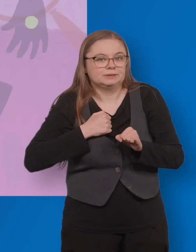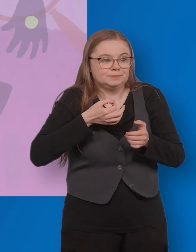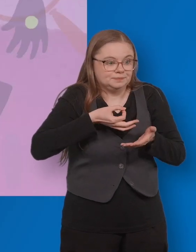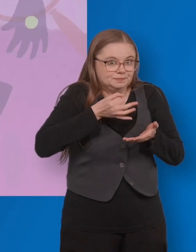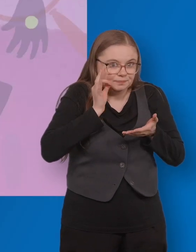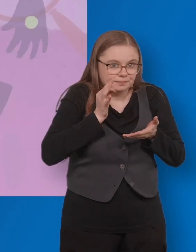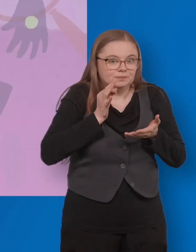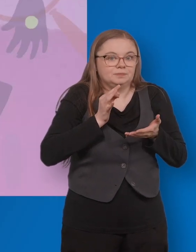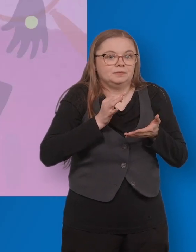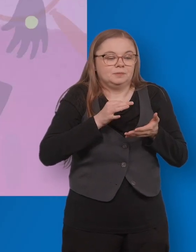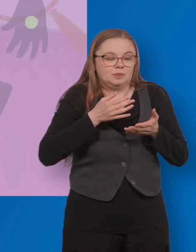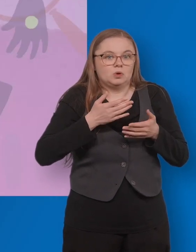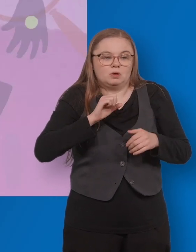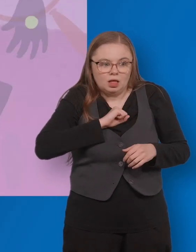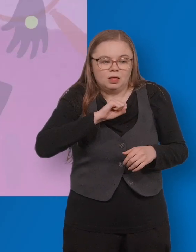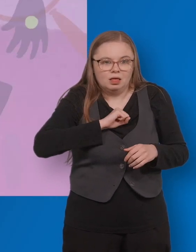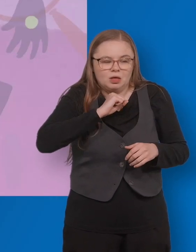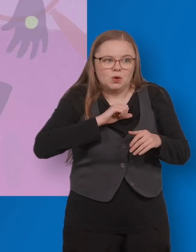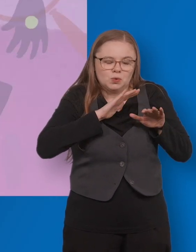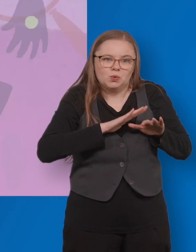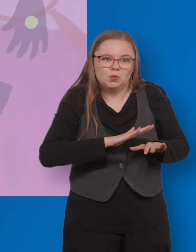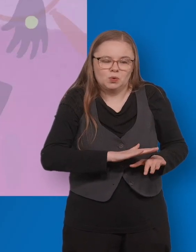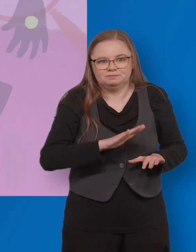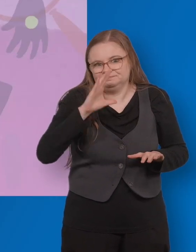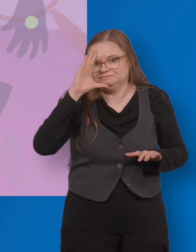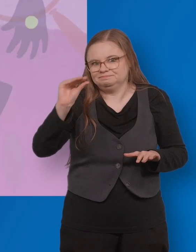and lemon tea and have a good cough, then please,